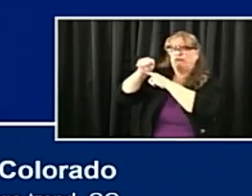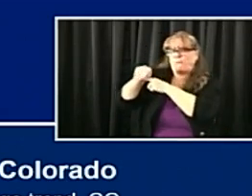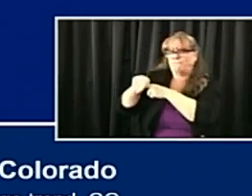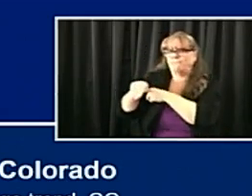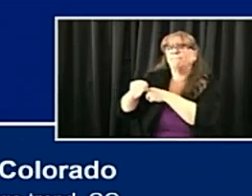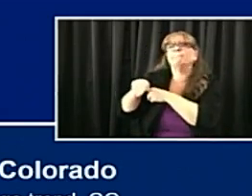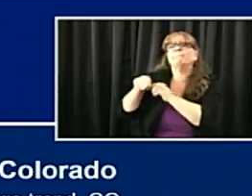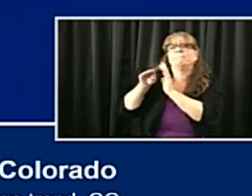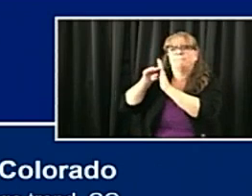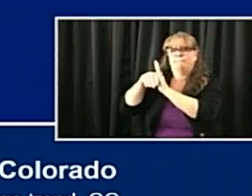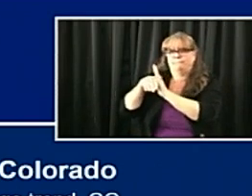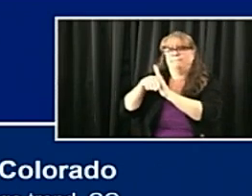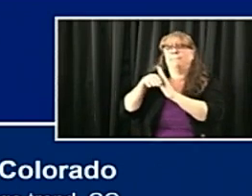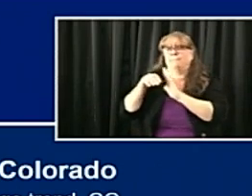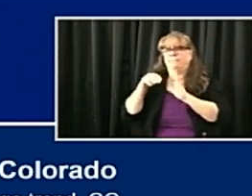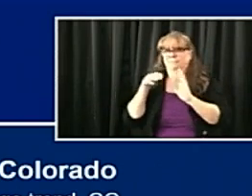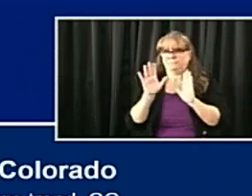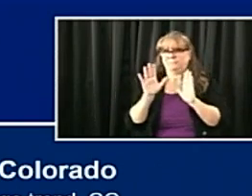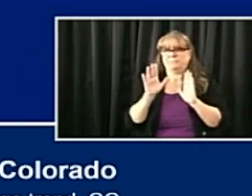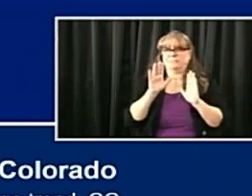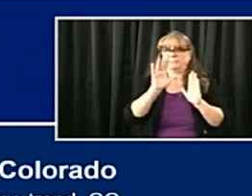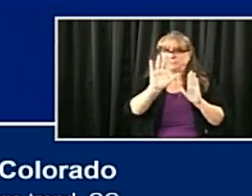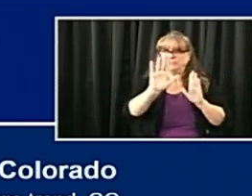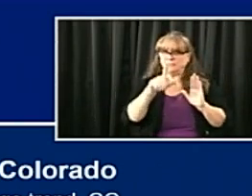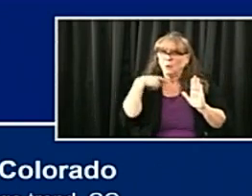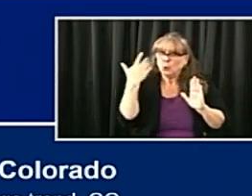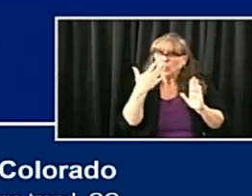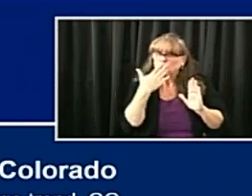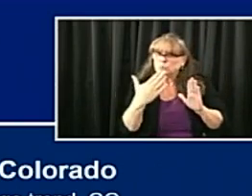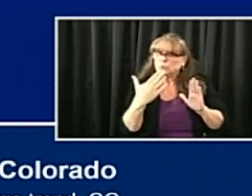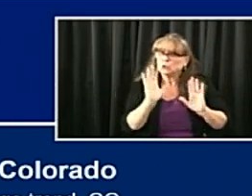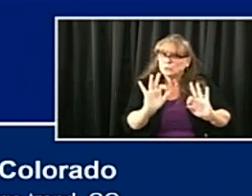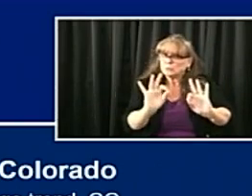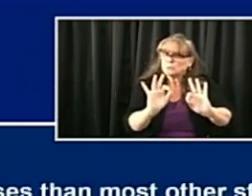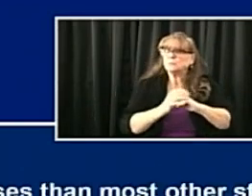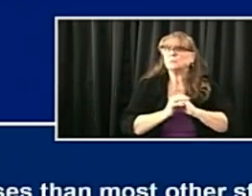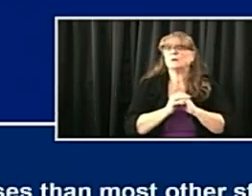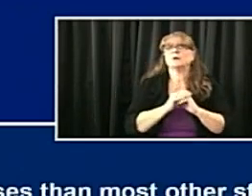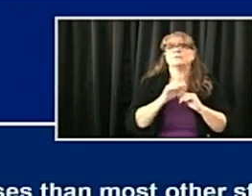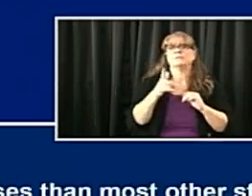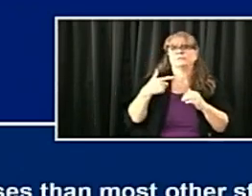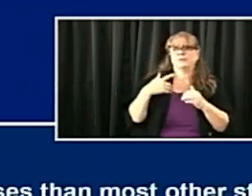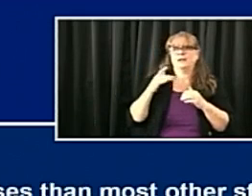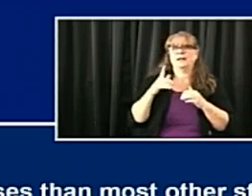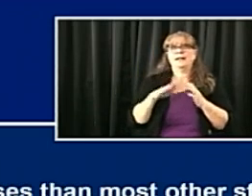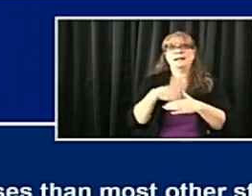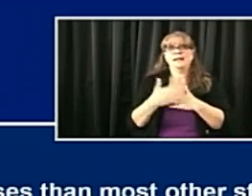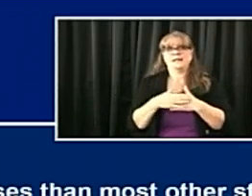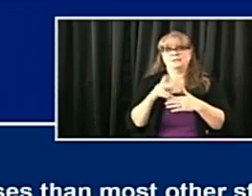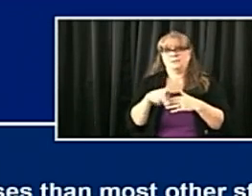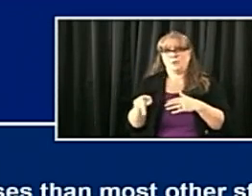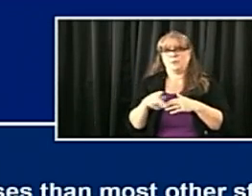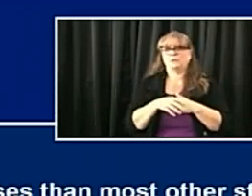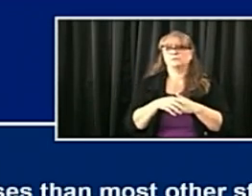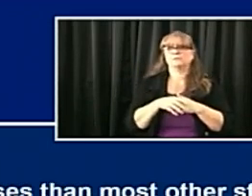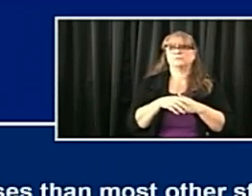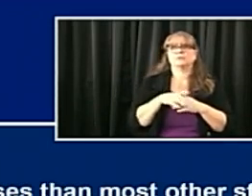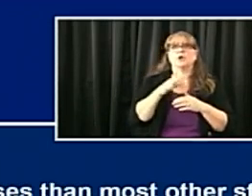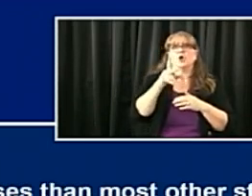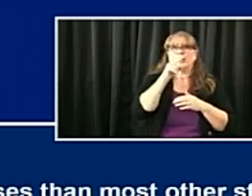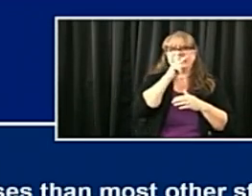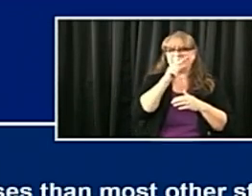certainly things are looking much better here in Colorado. And then next slide. We're also seeing a similar downward trajectory